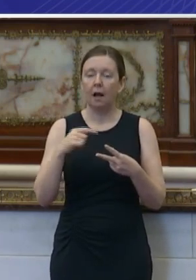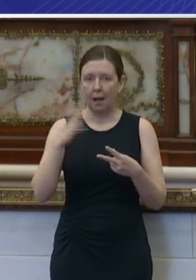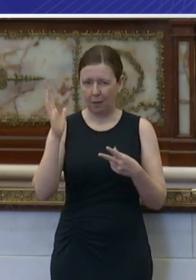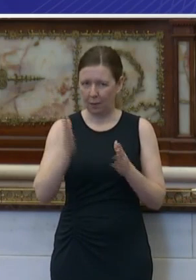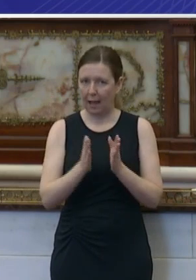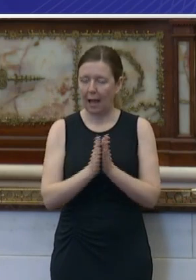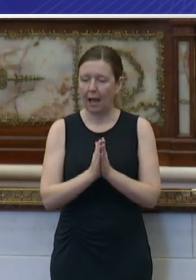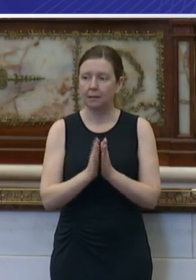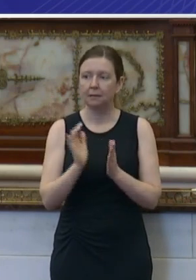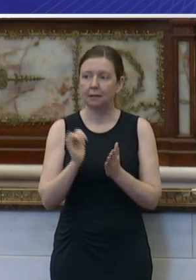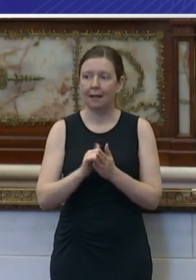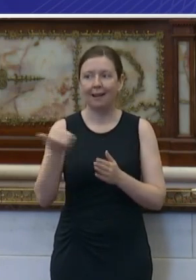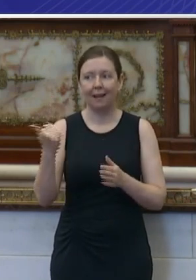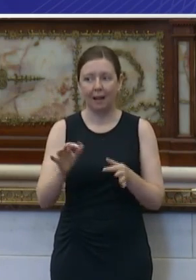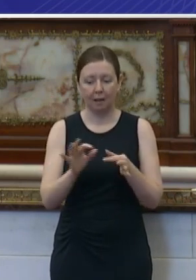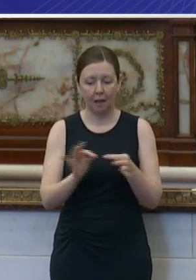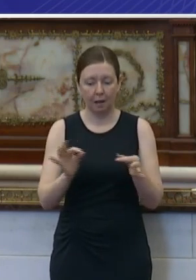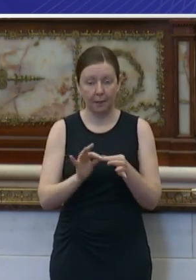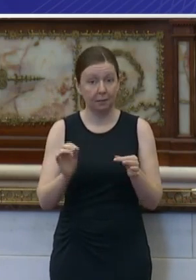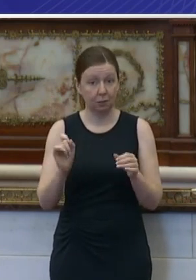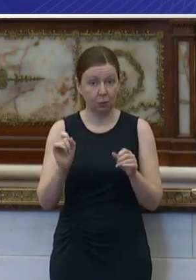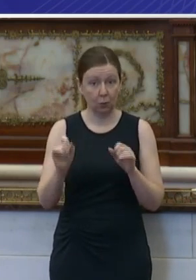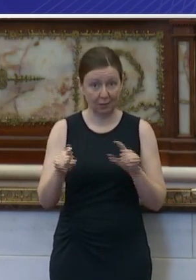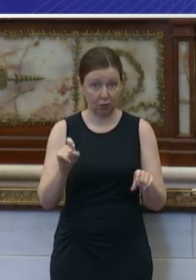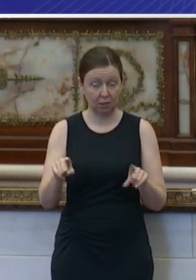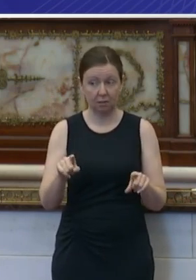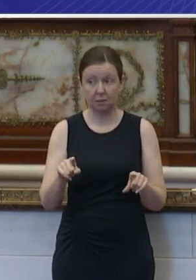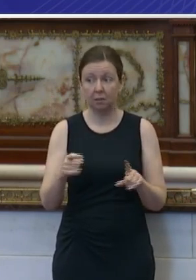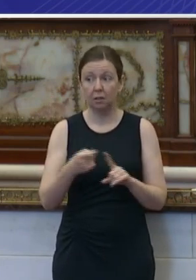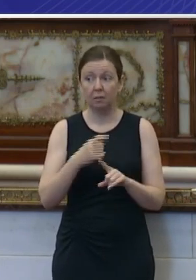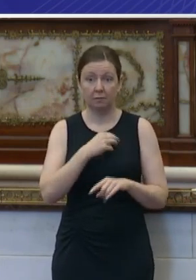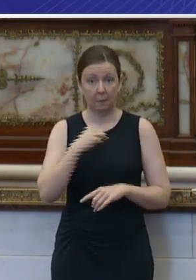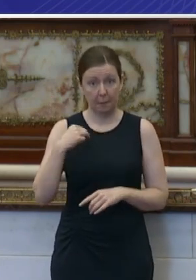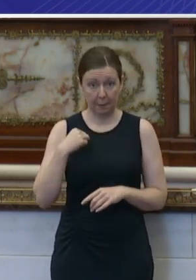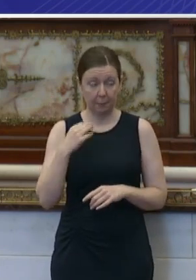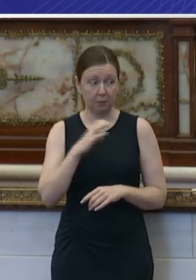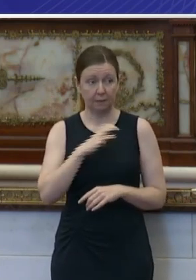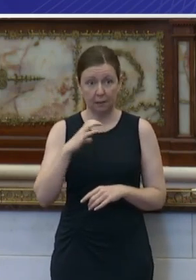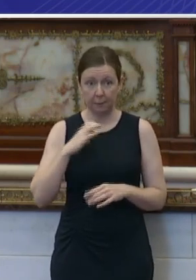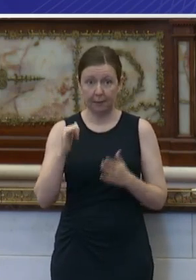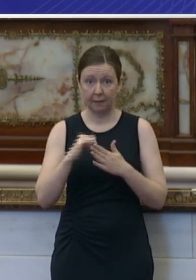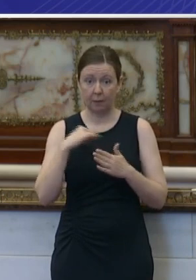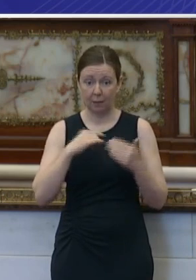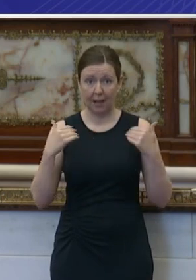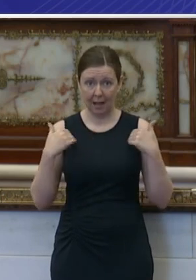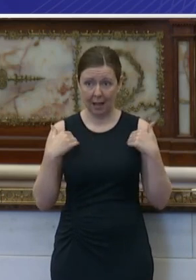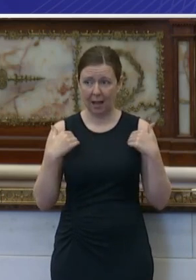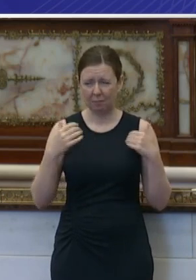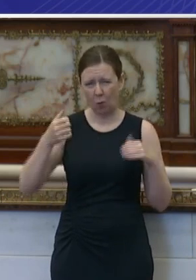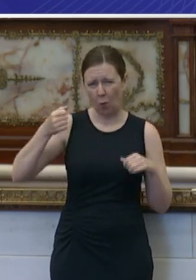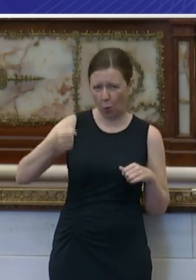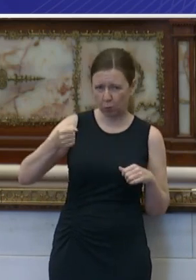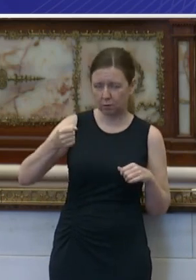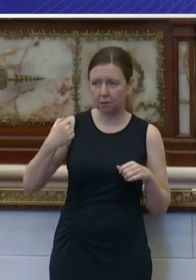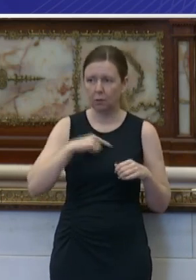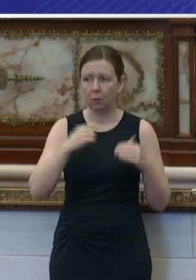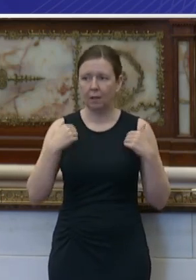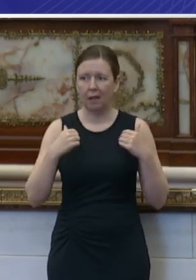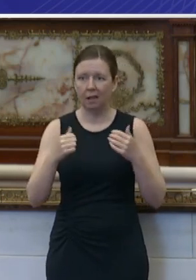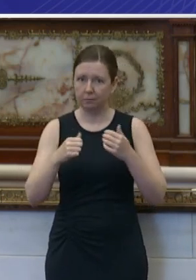to ask that any comments or questions from the members of the committee that we hold these at this time, because we have